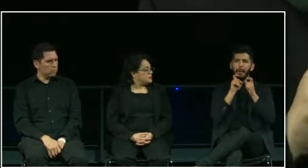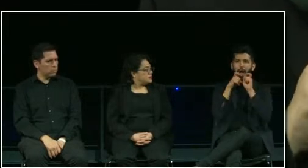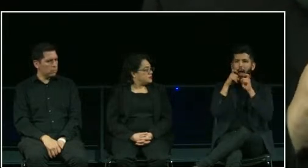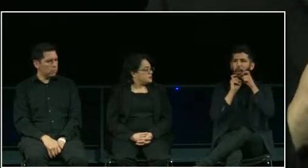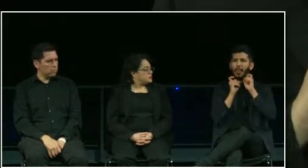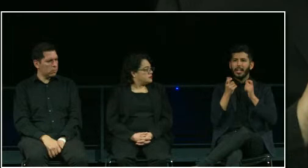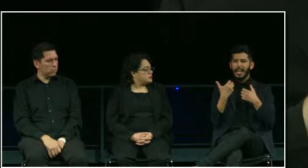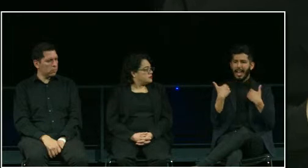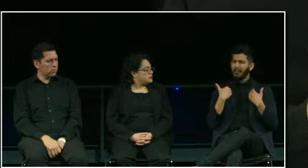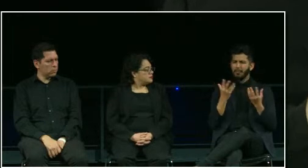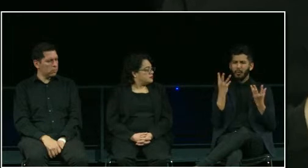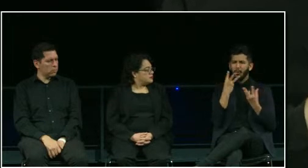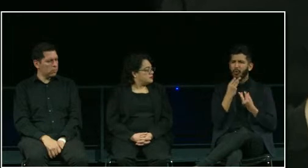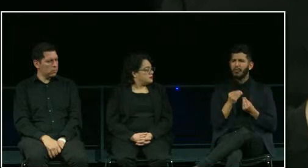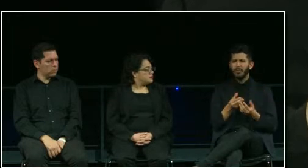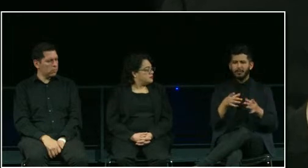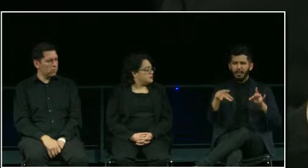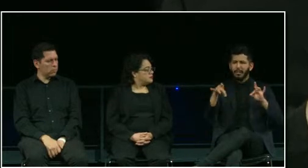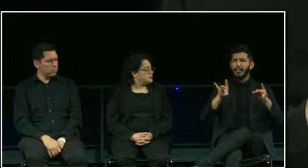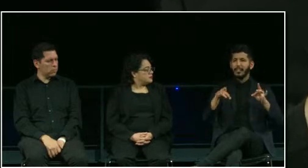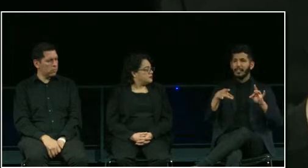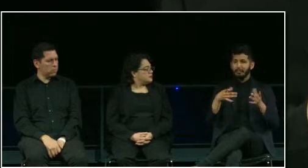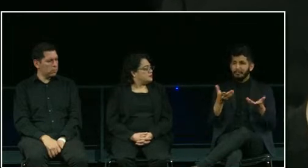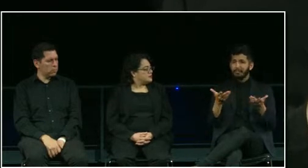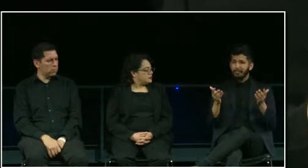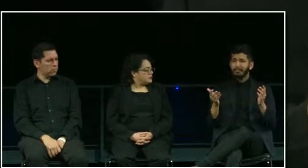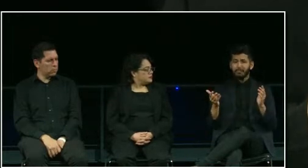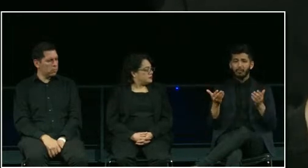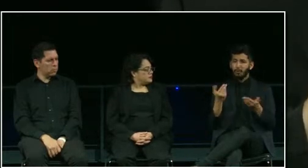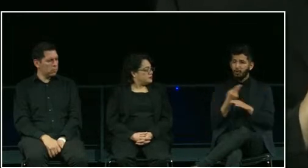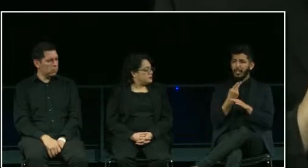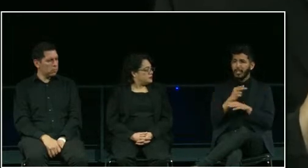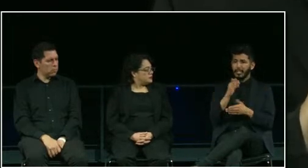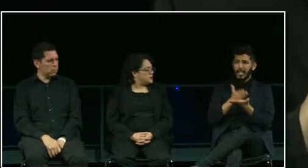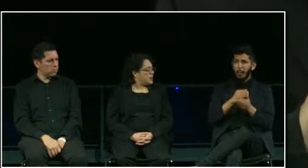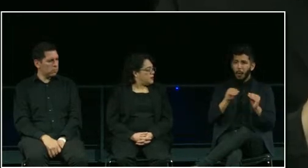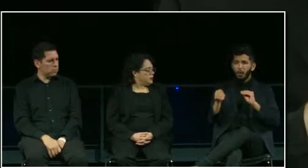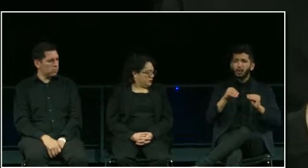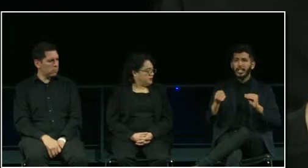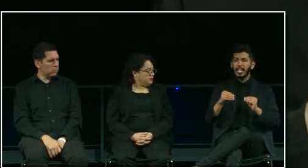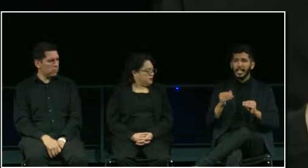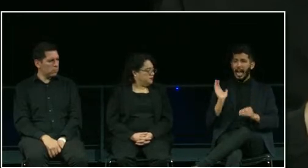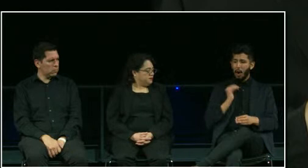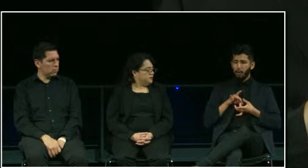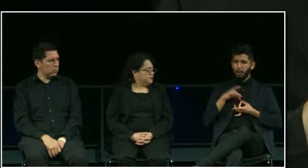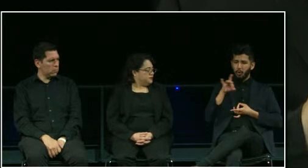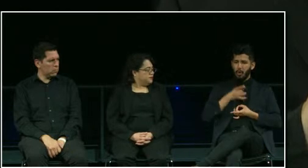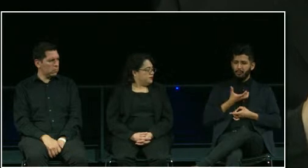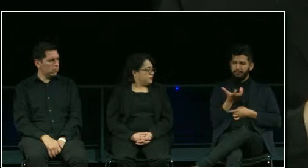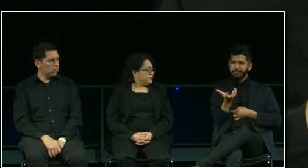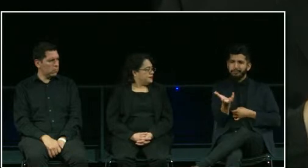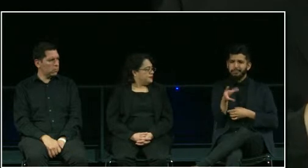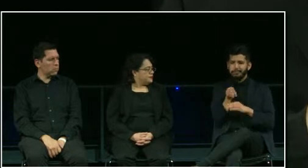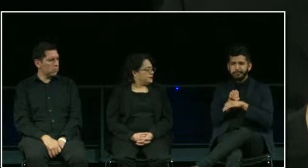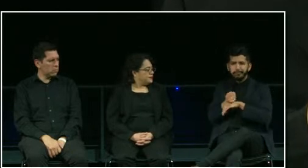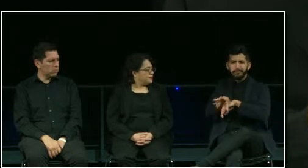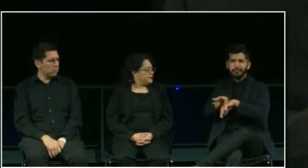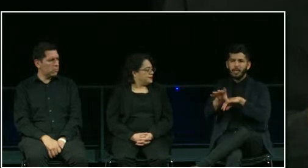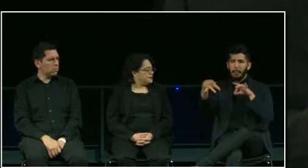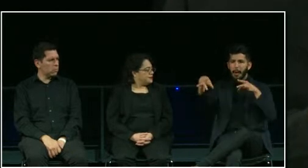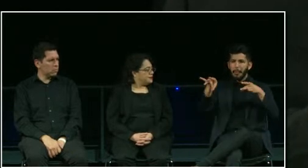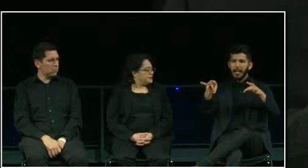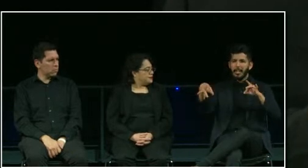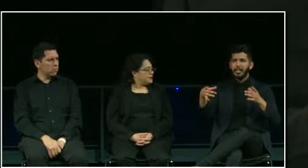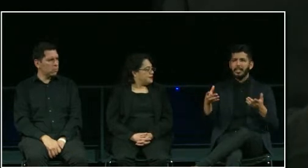exquisite, beautiful thing that stop motion gives you, which is transmitting your soul to the puppet, to give an animate.